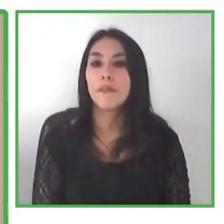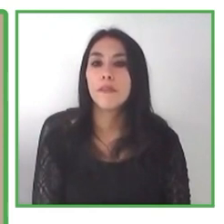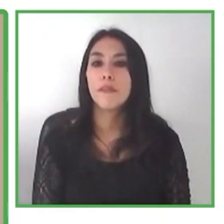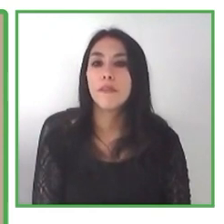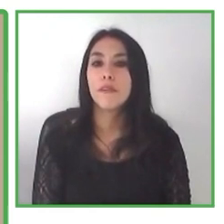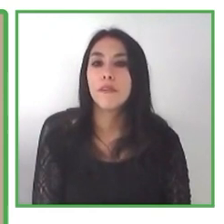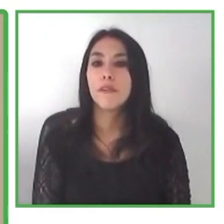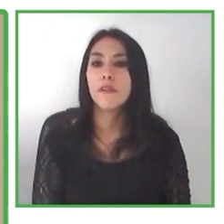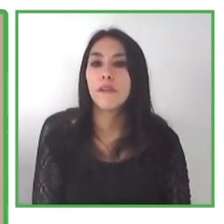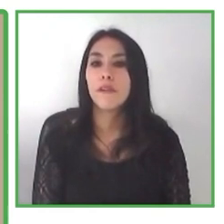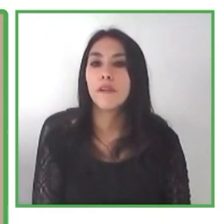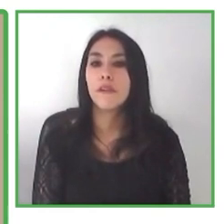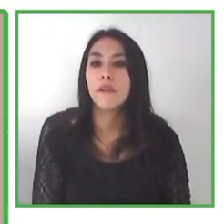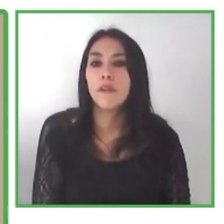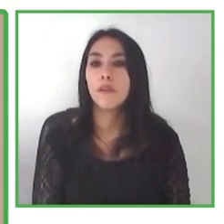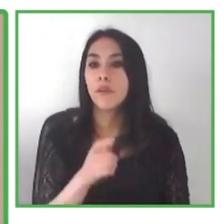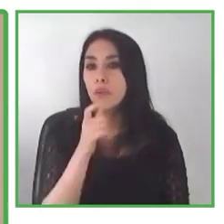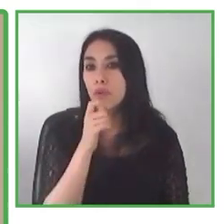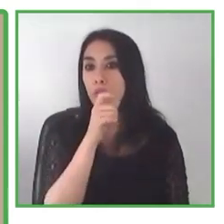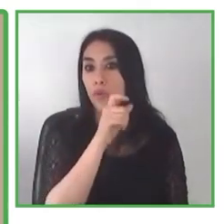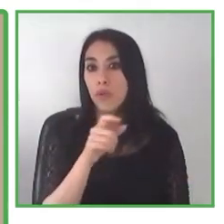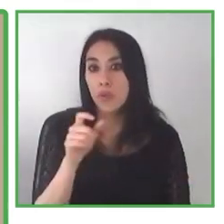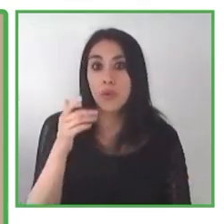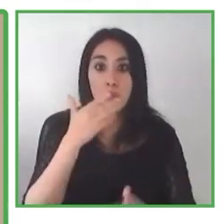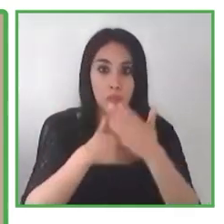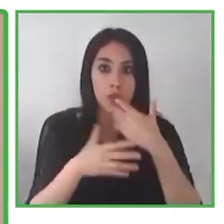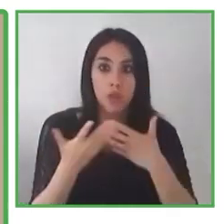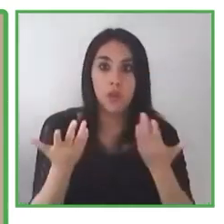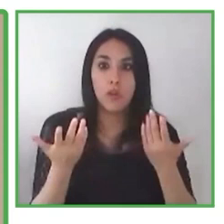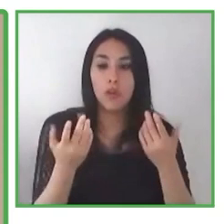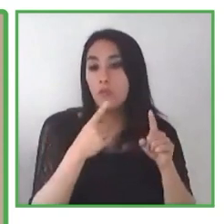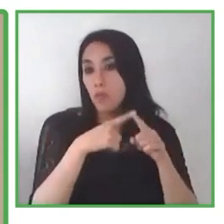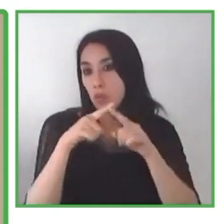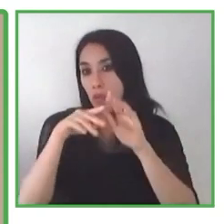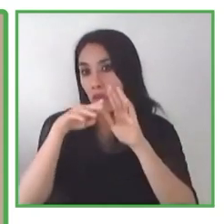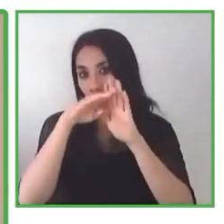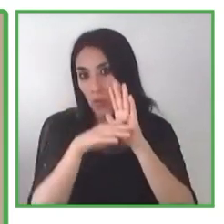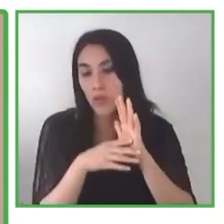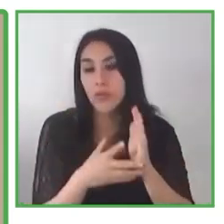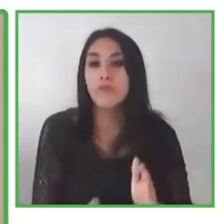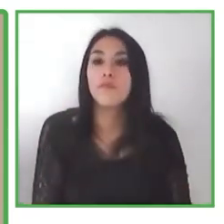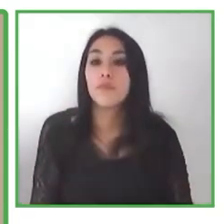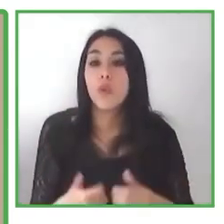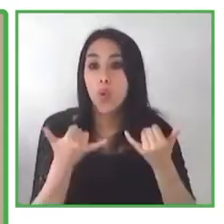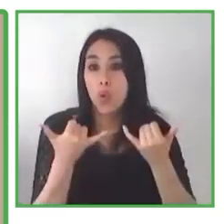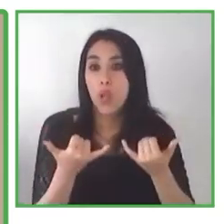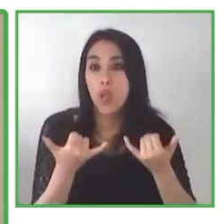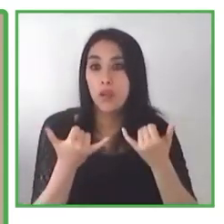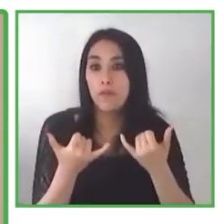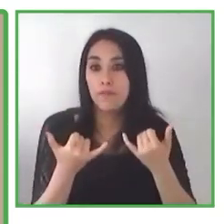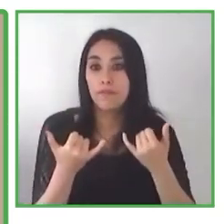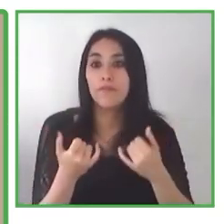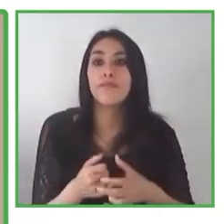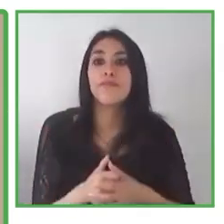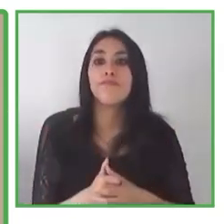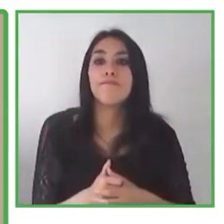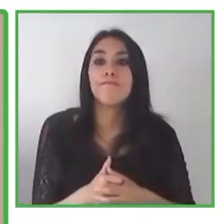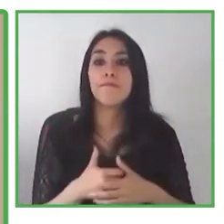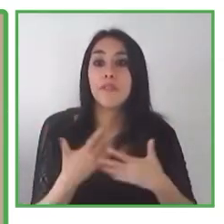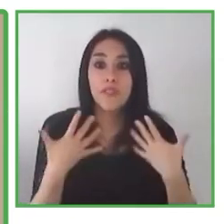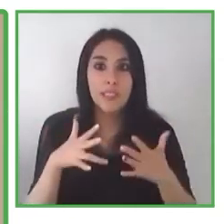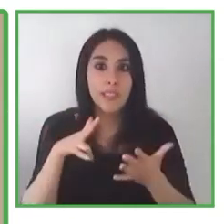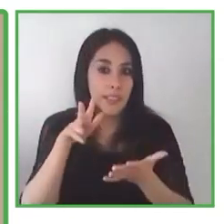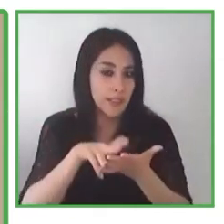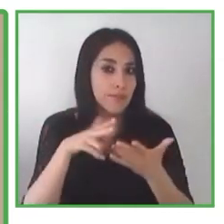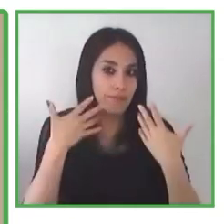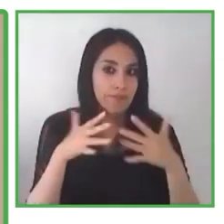to face, people with disability have to face in different levels with disability have to face, well, the conventions